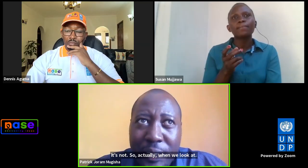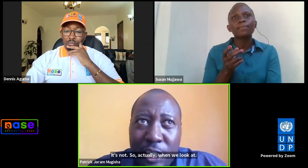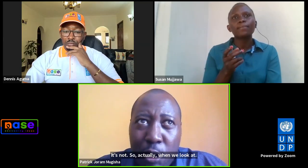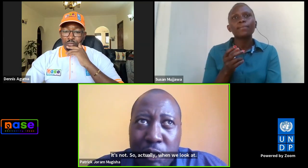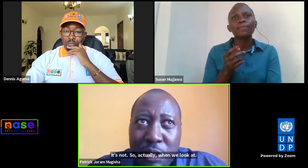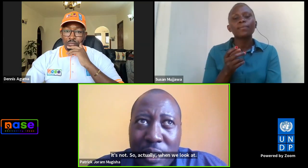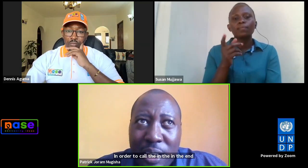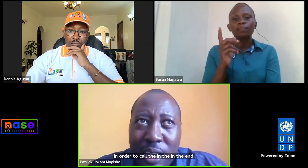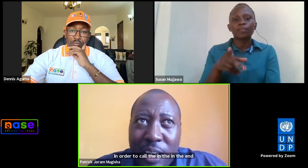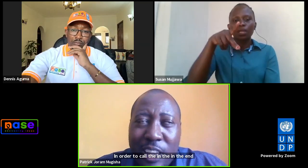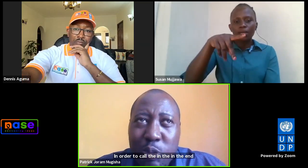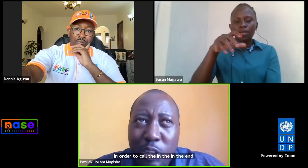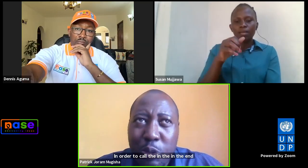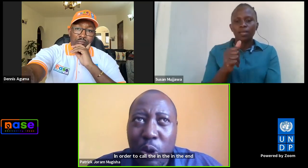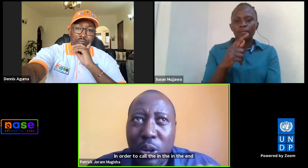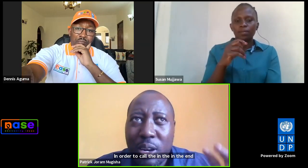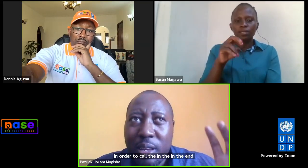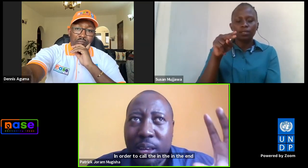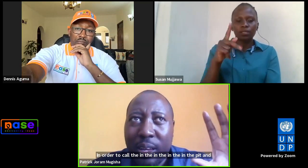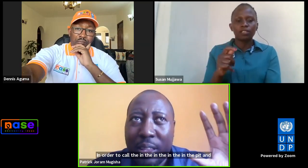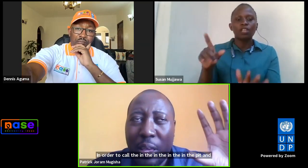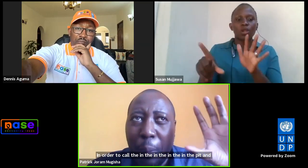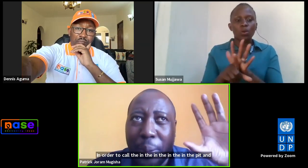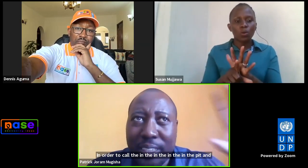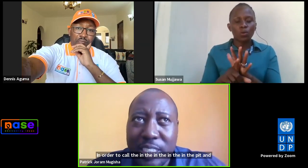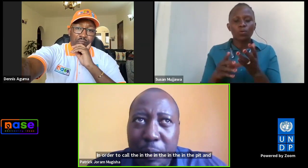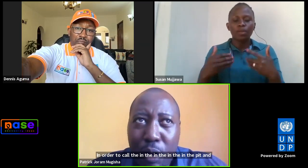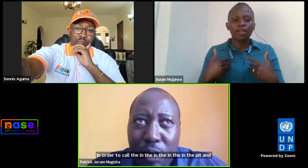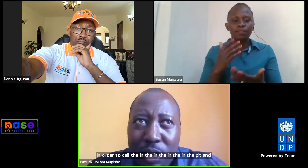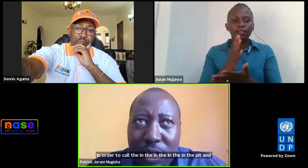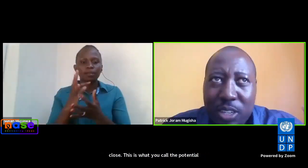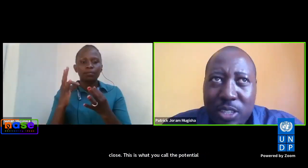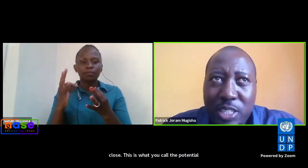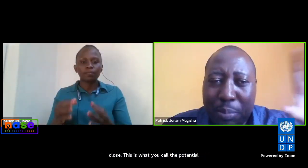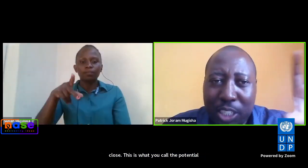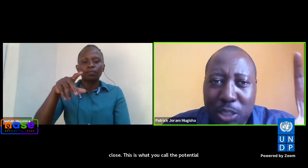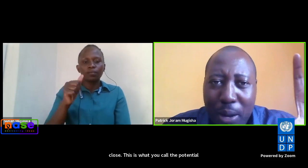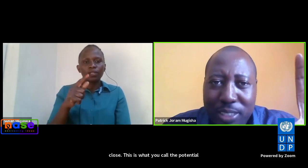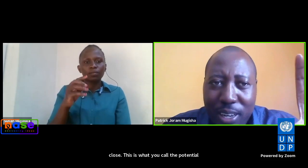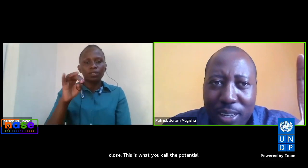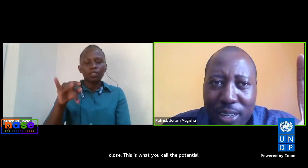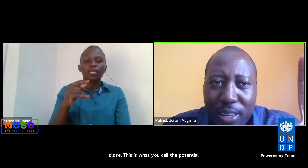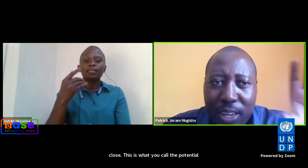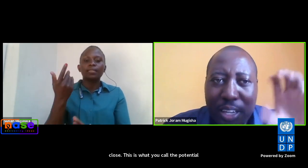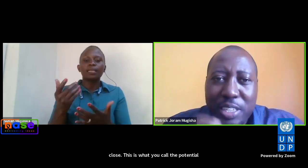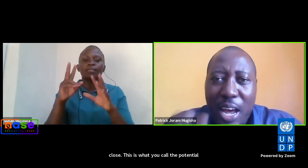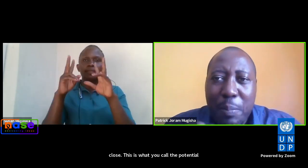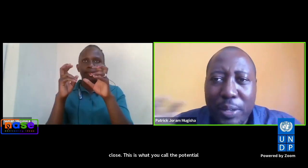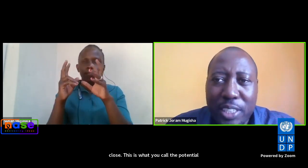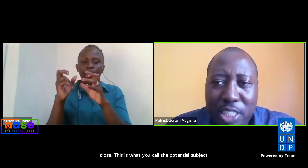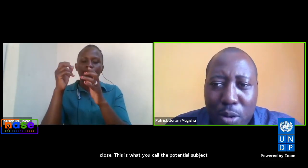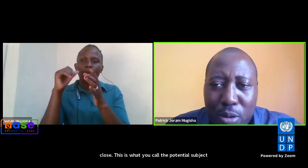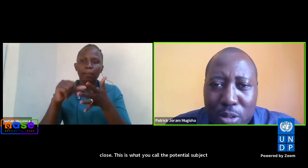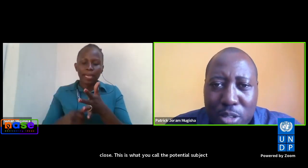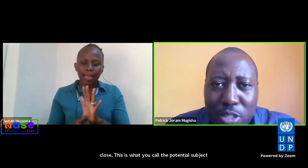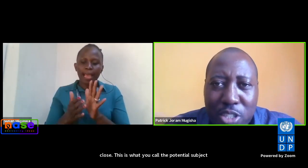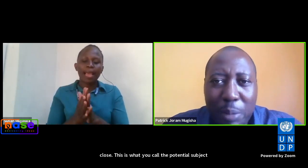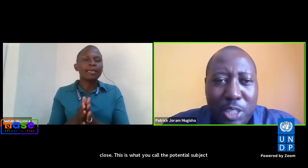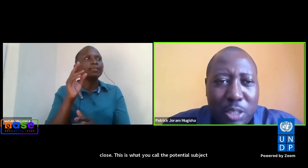in the patent laws, there's what we call the patentable subject matter and